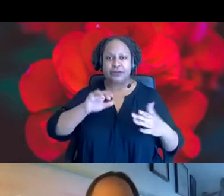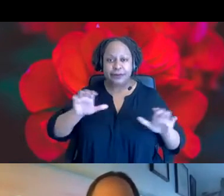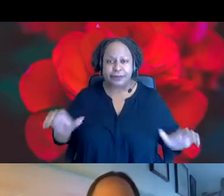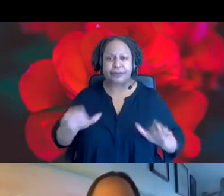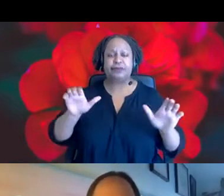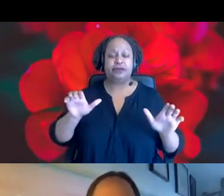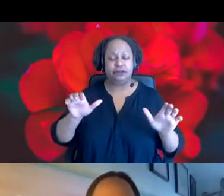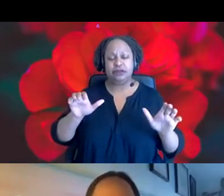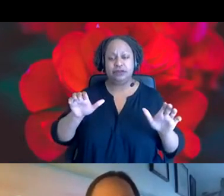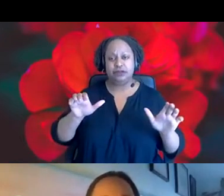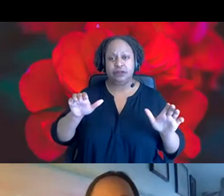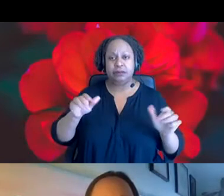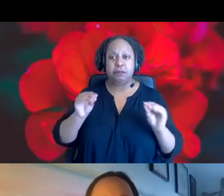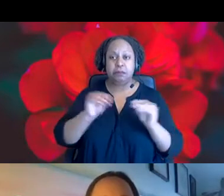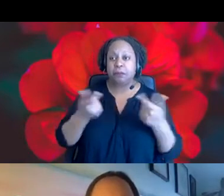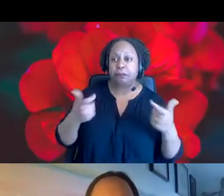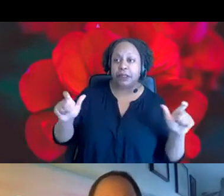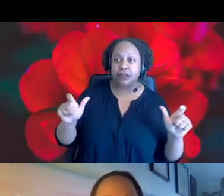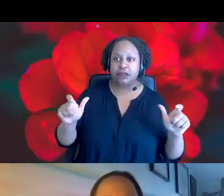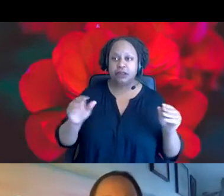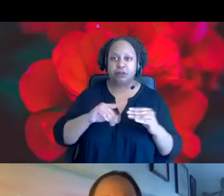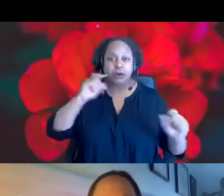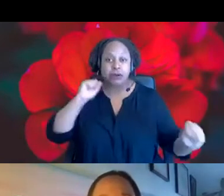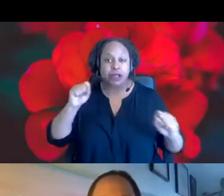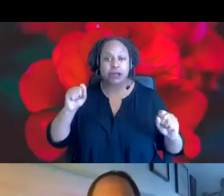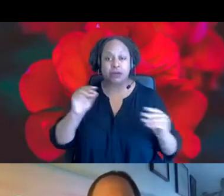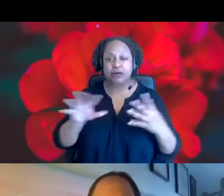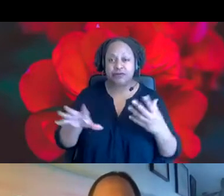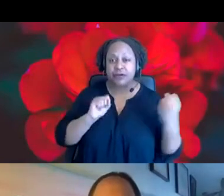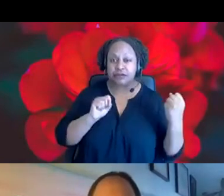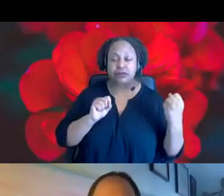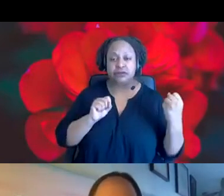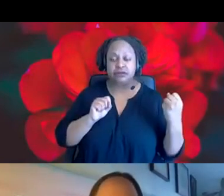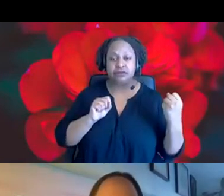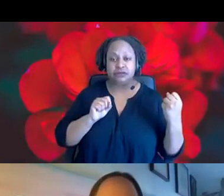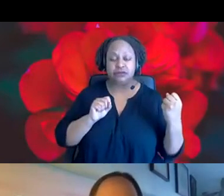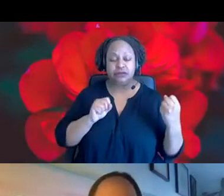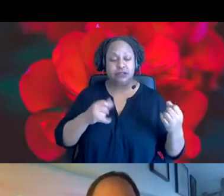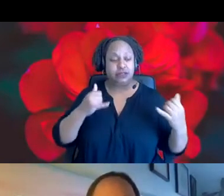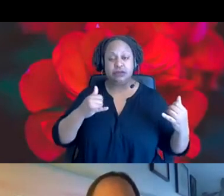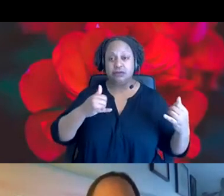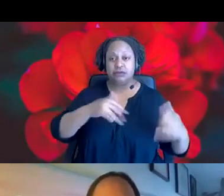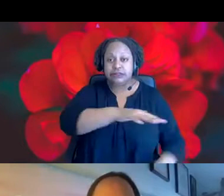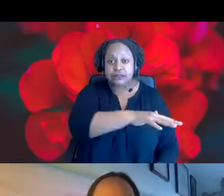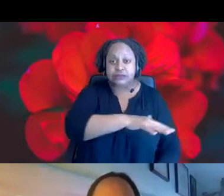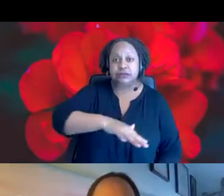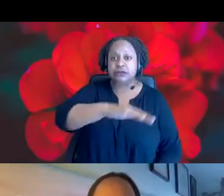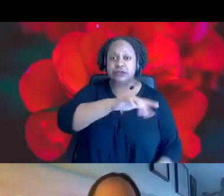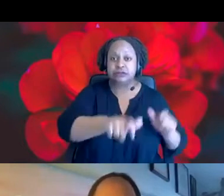faster. What we do in an acoustic space as people is already enough.